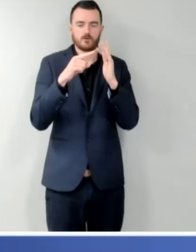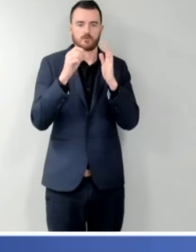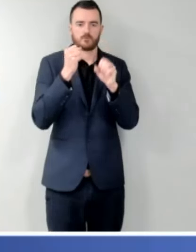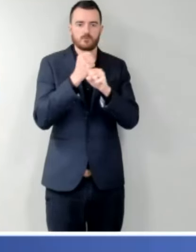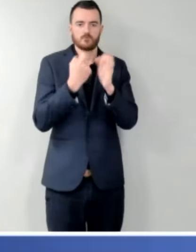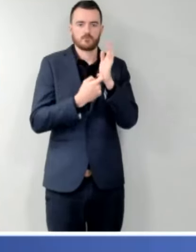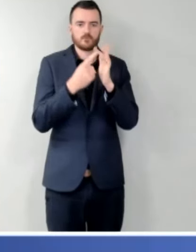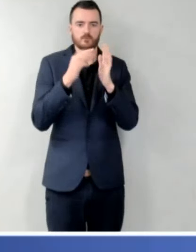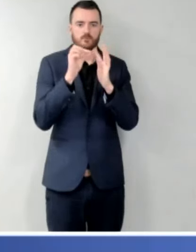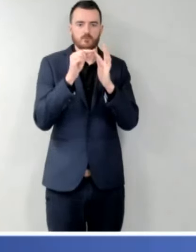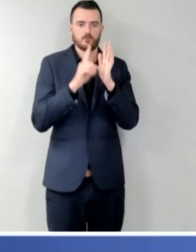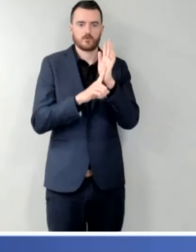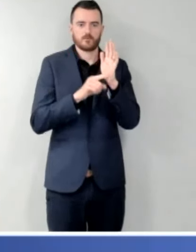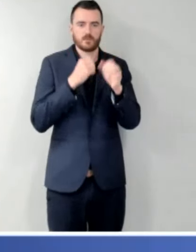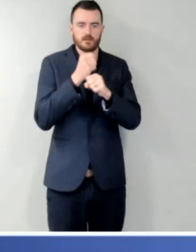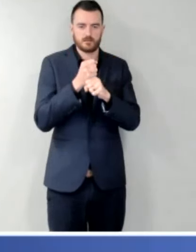Jill Gard.